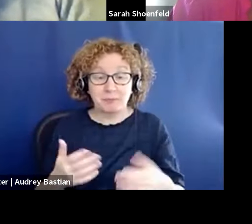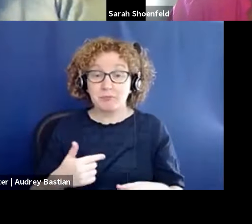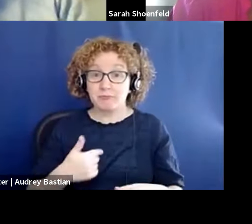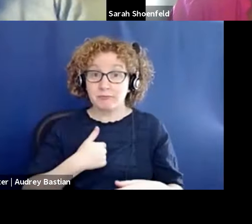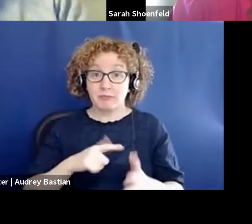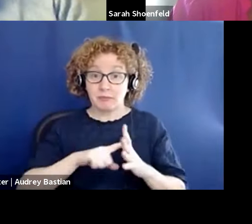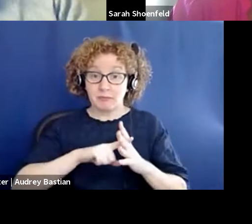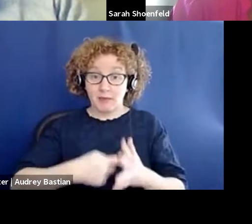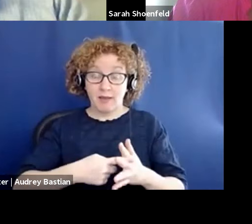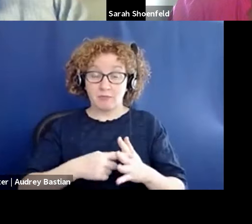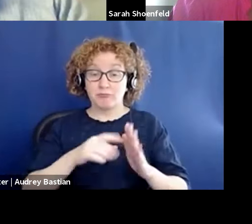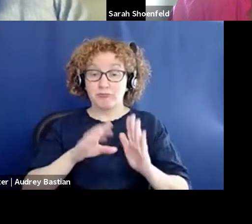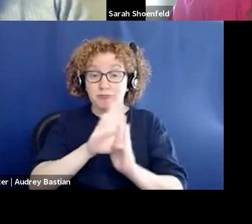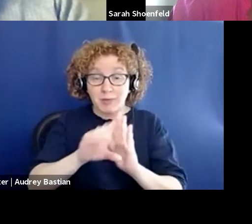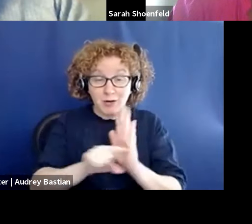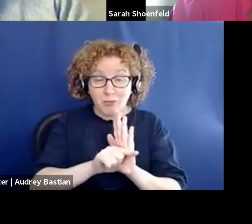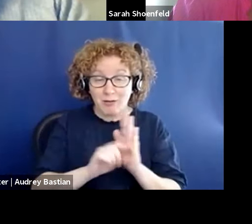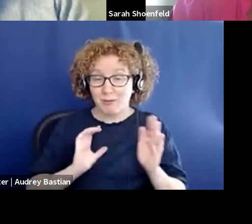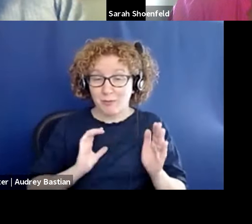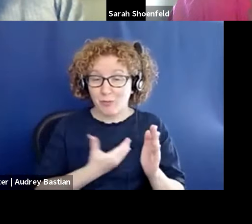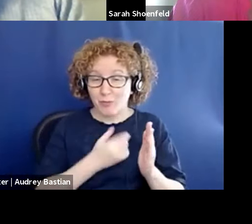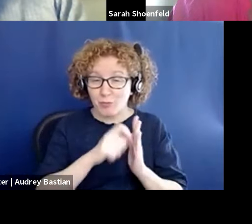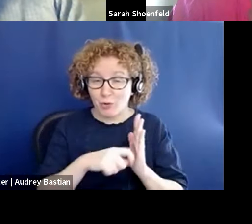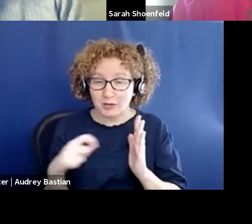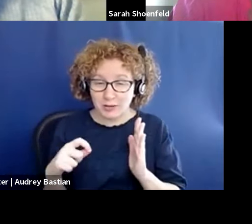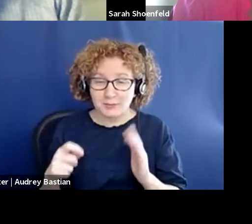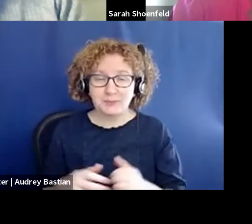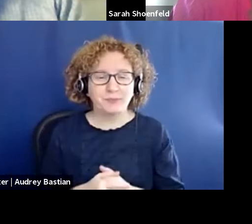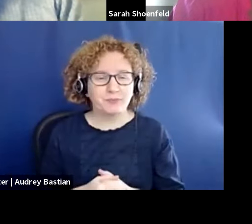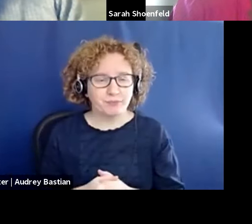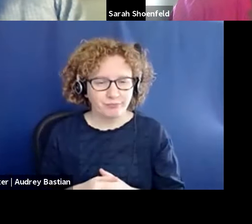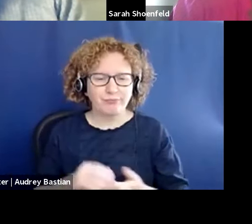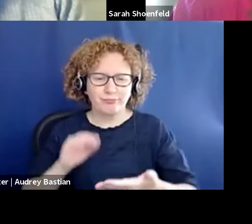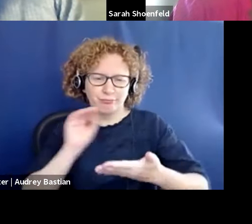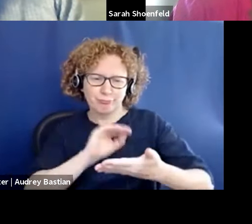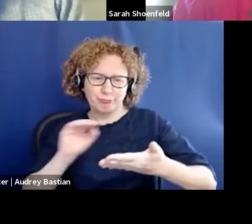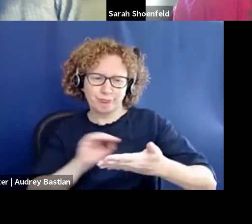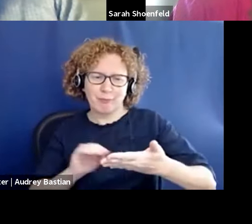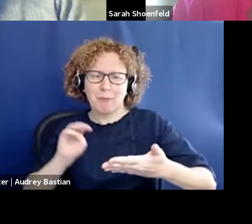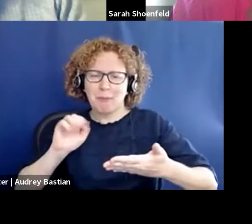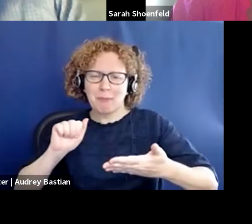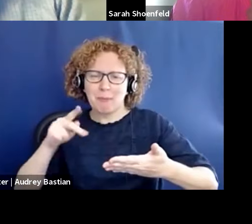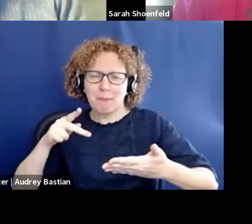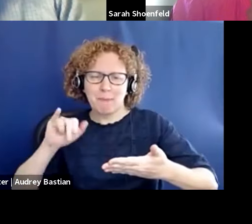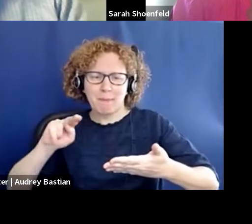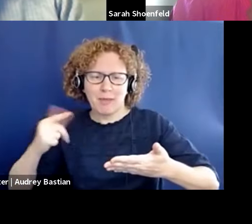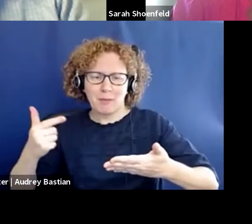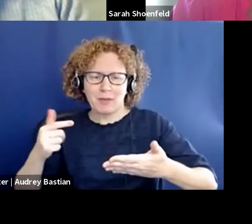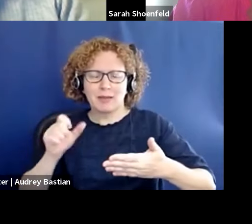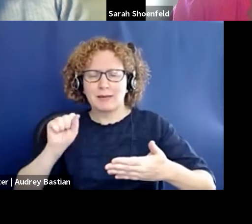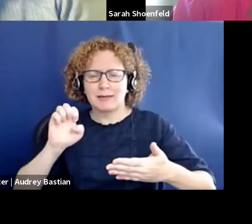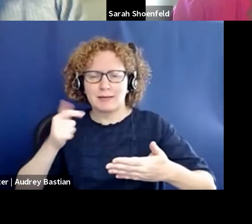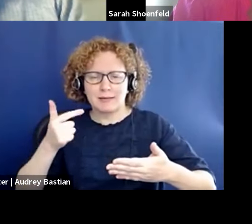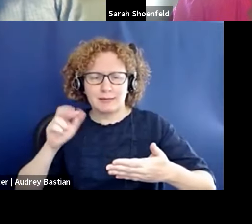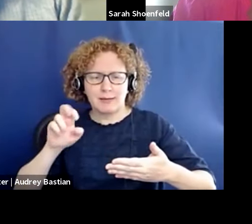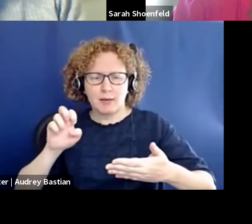by giving you a bit of background on our project, Mapping Segregation in Washington, DC, which serves as the context